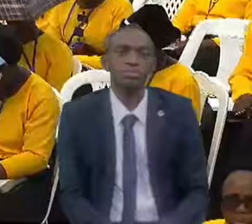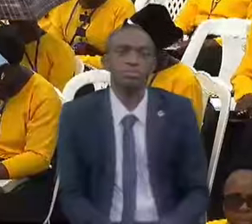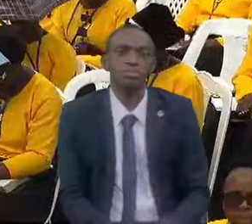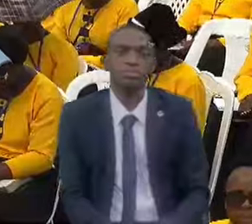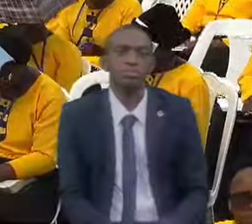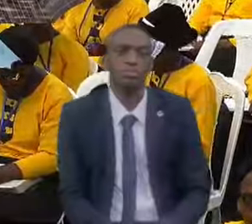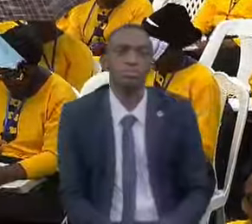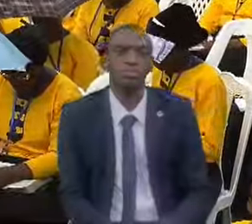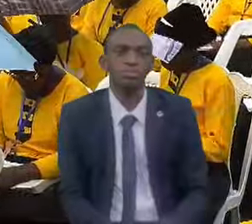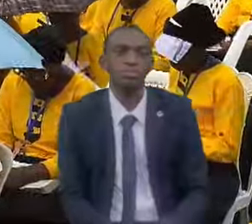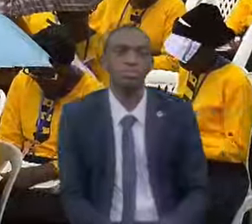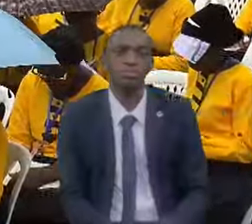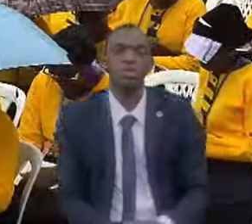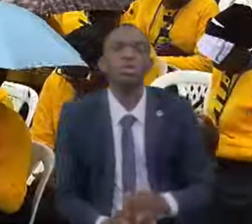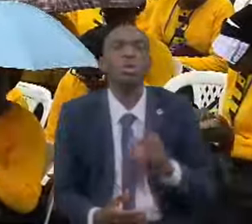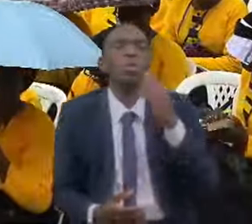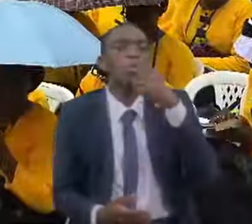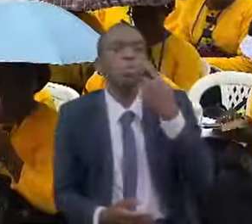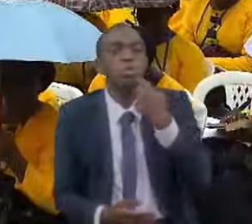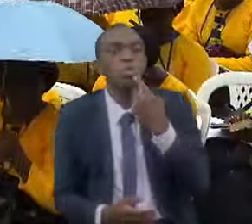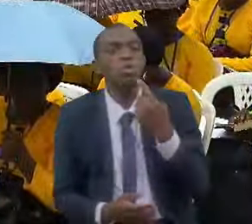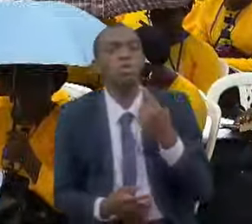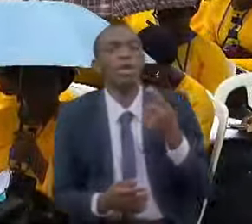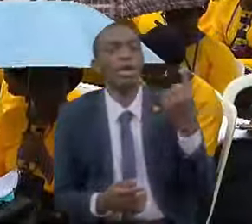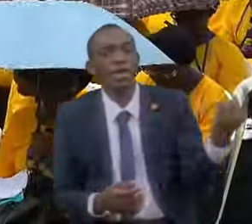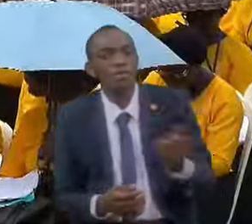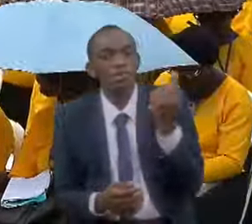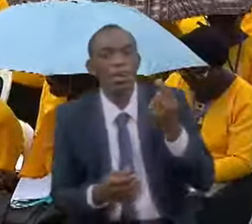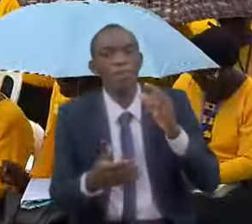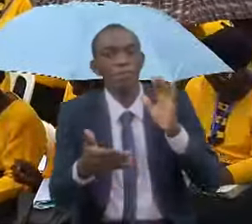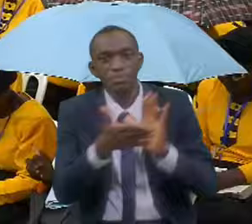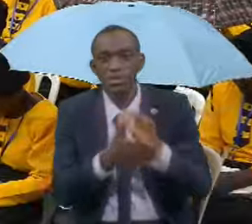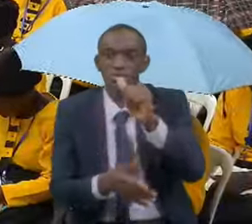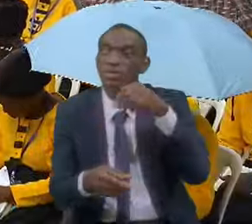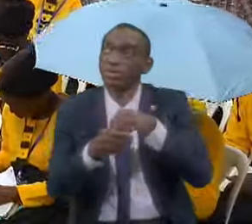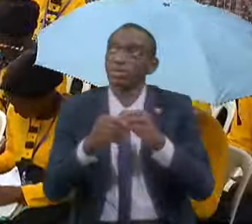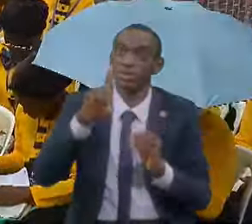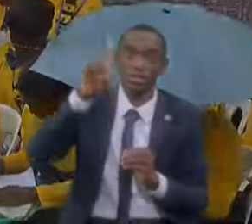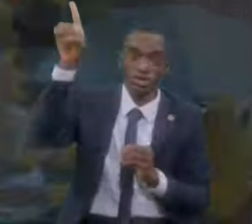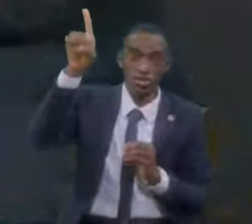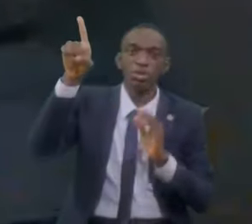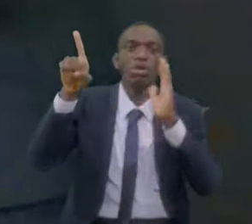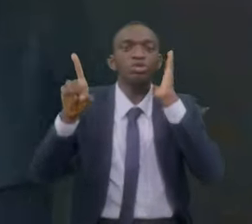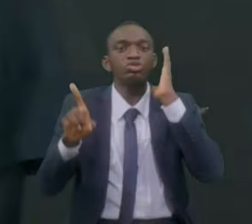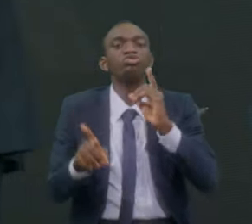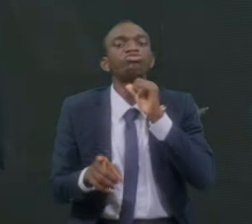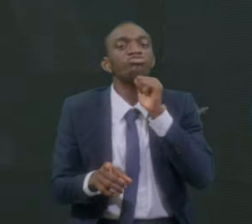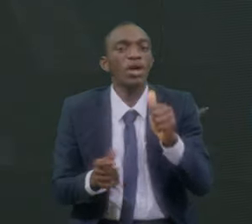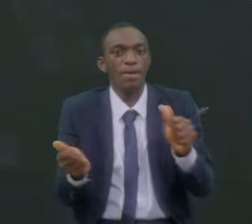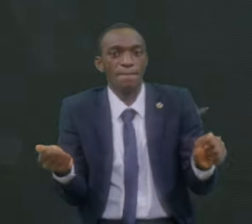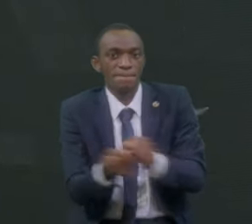whosoever believeth in him should not perish. No, you will not